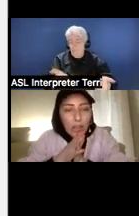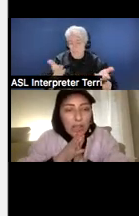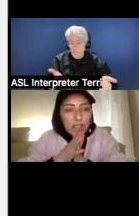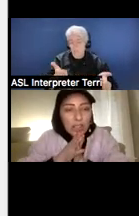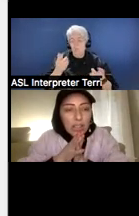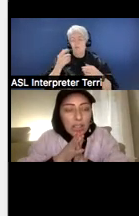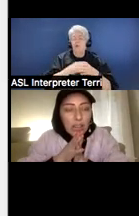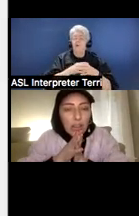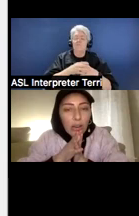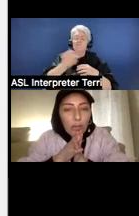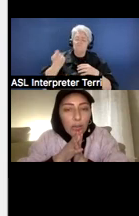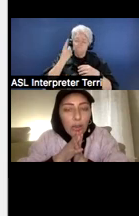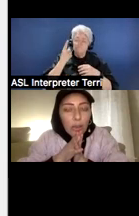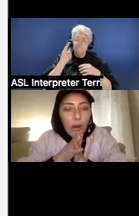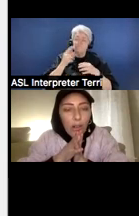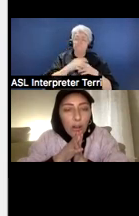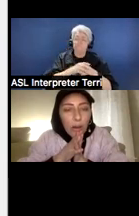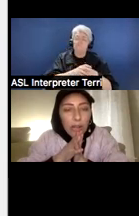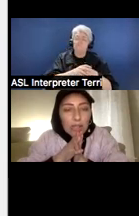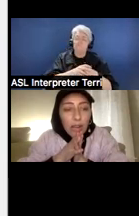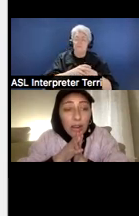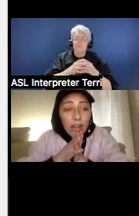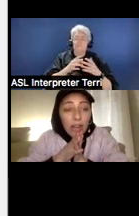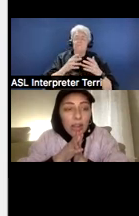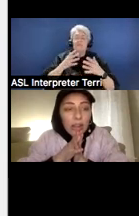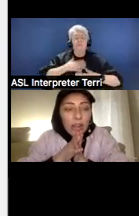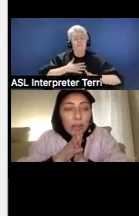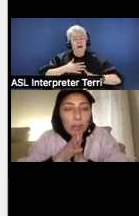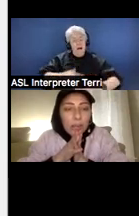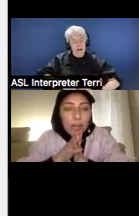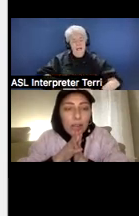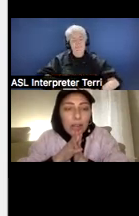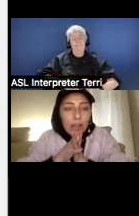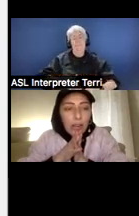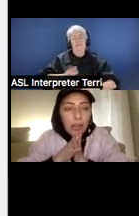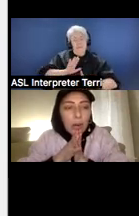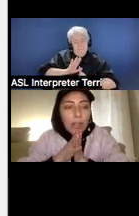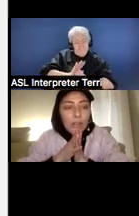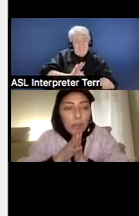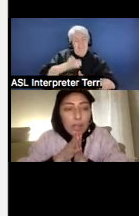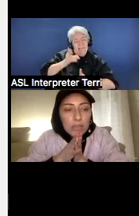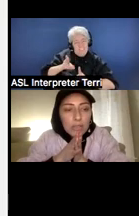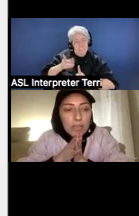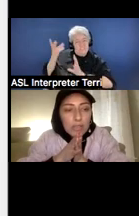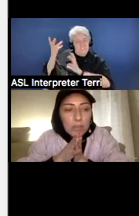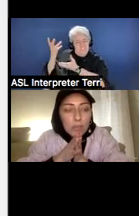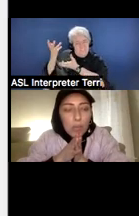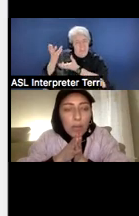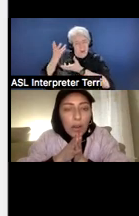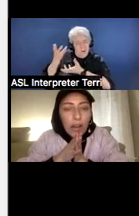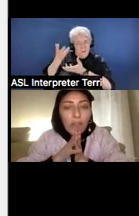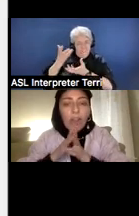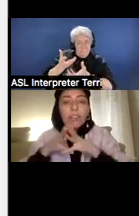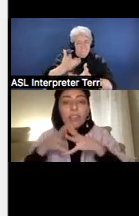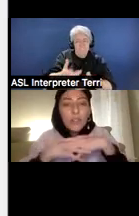in recognition of all that our bodies carry, that they carry the marks of the oppressive systems we